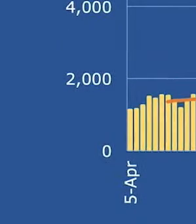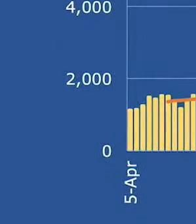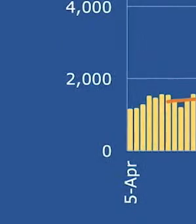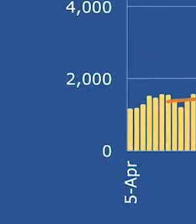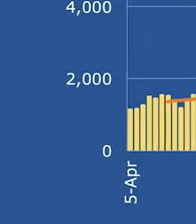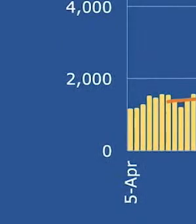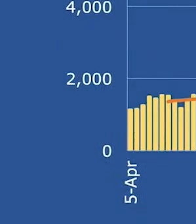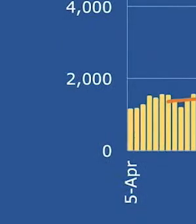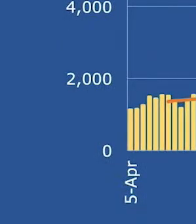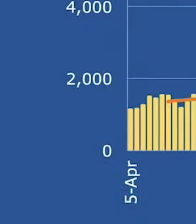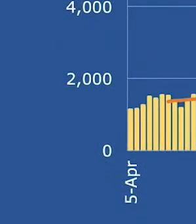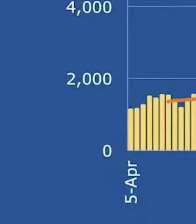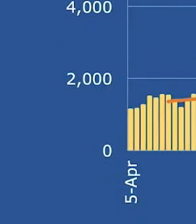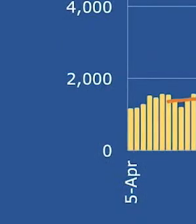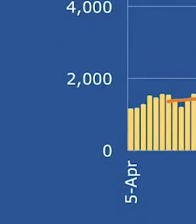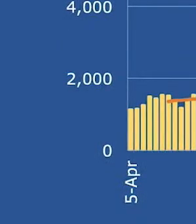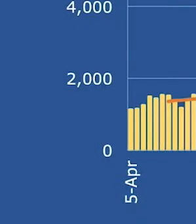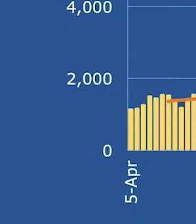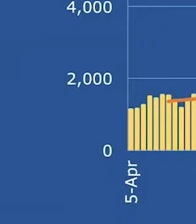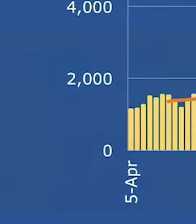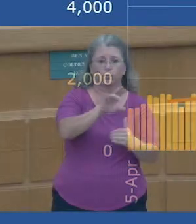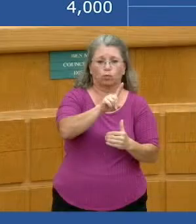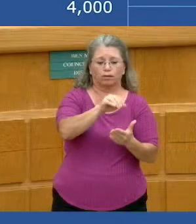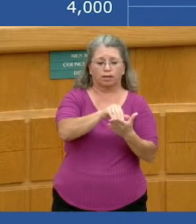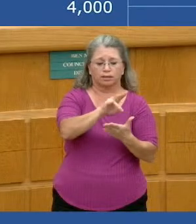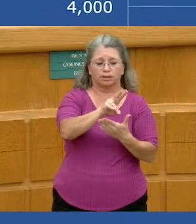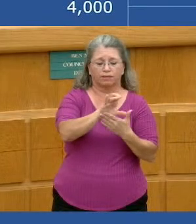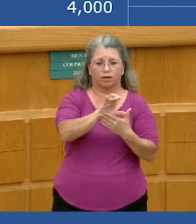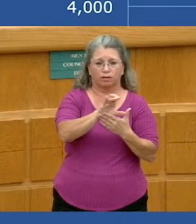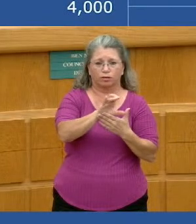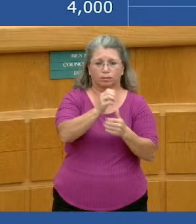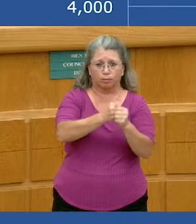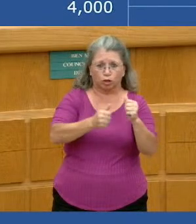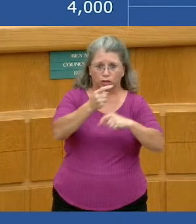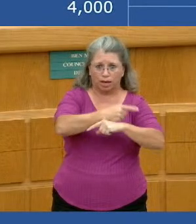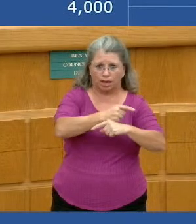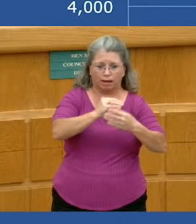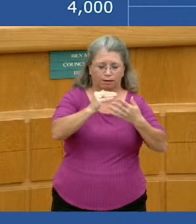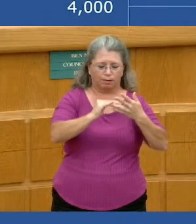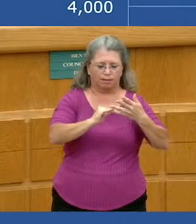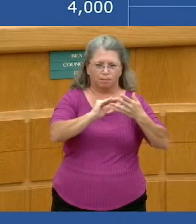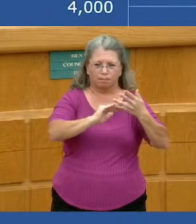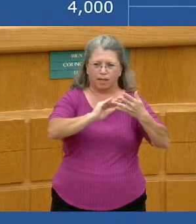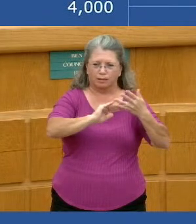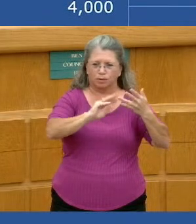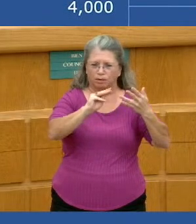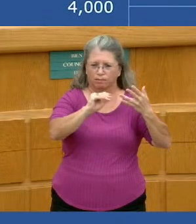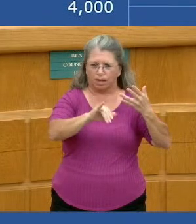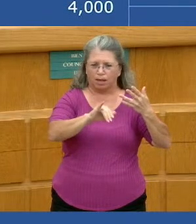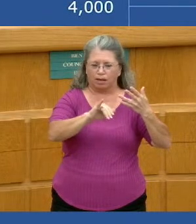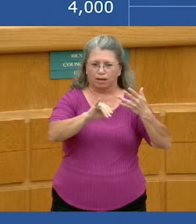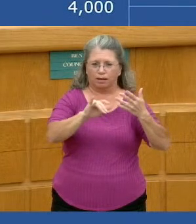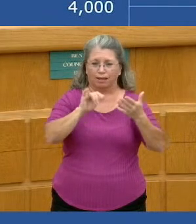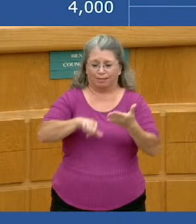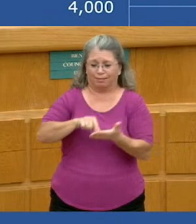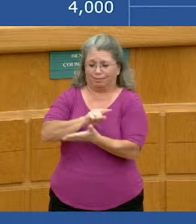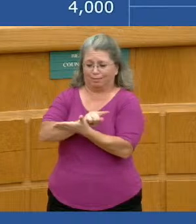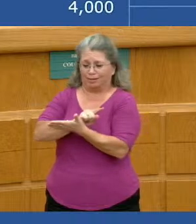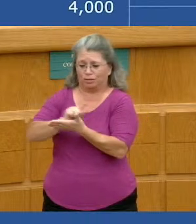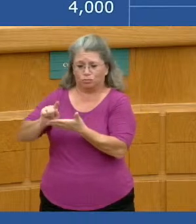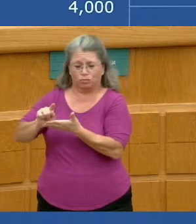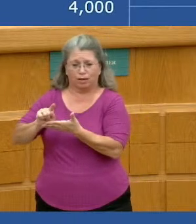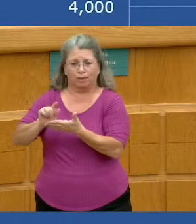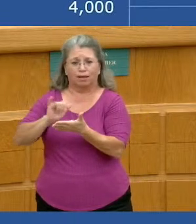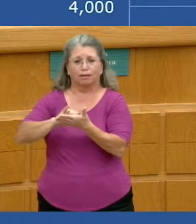less than 1,700 a day in the last part of May. This past week, that number